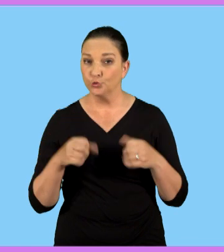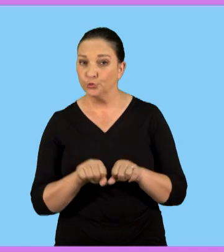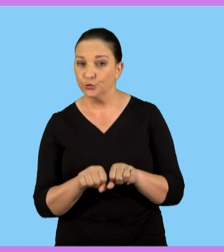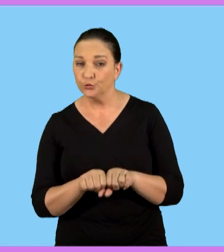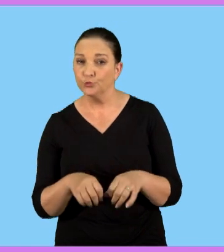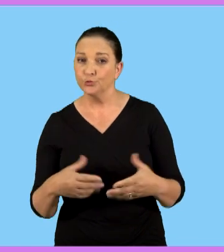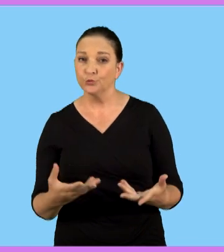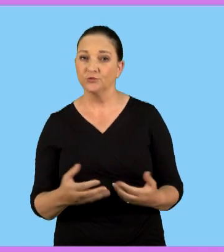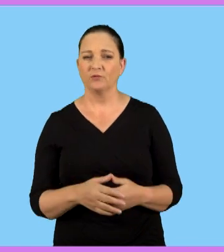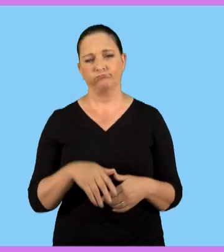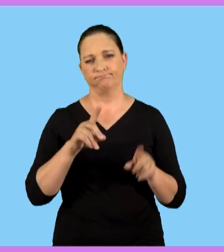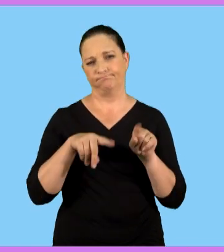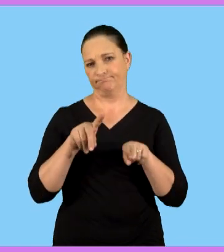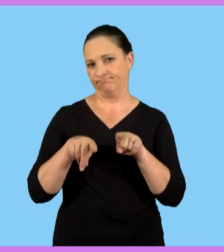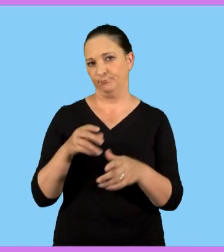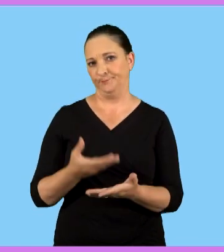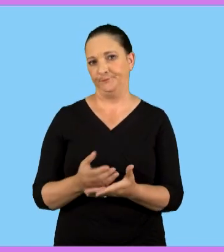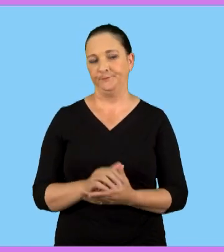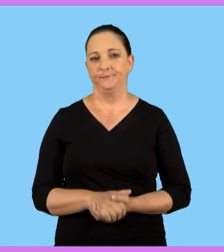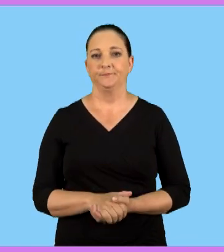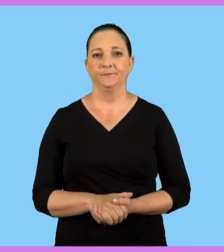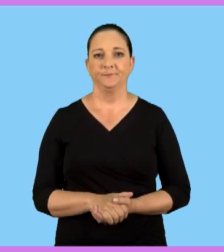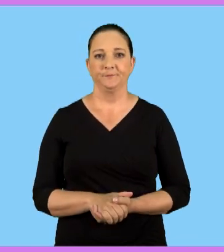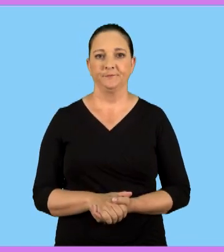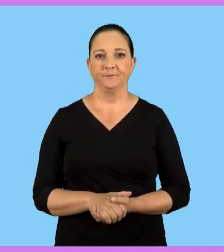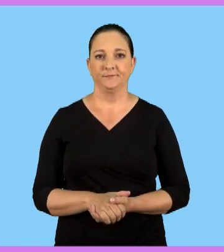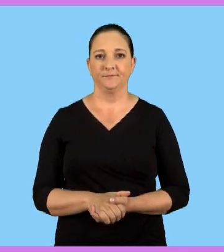Clothing and shoes, variable.